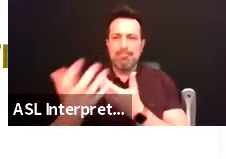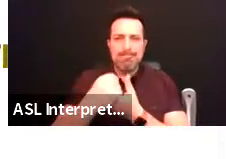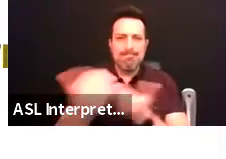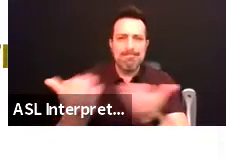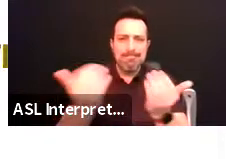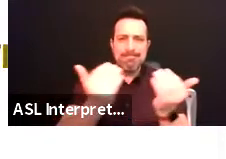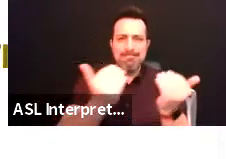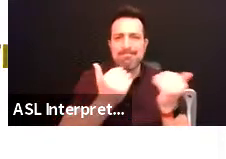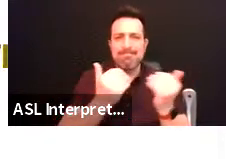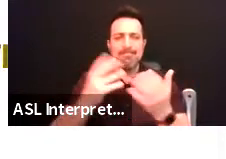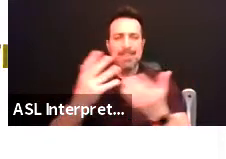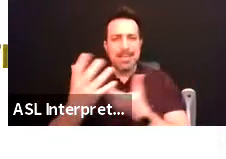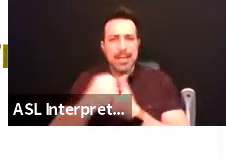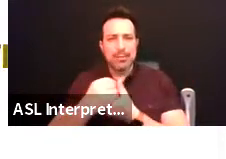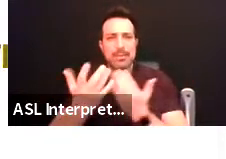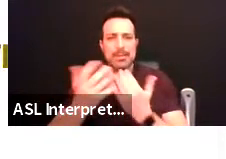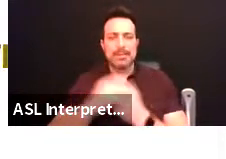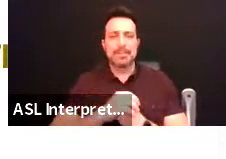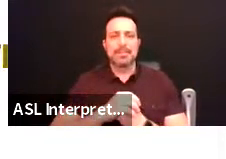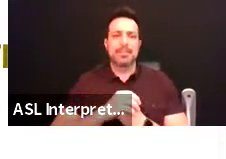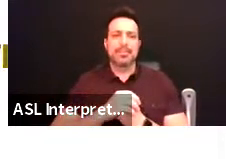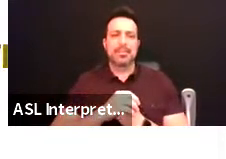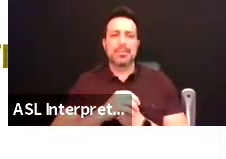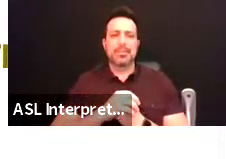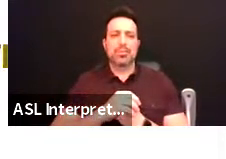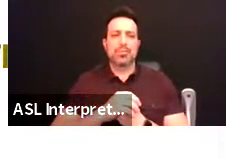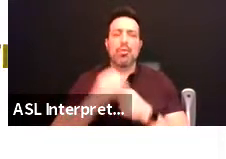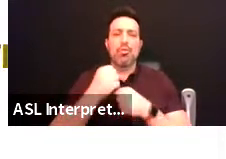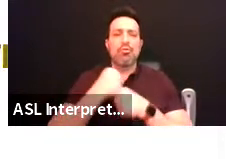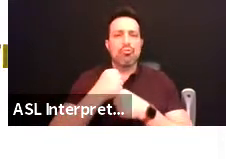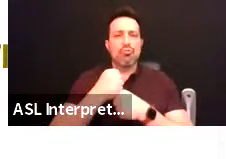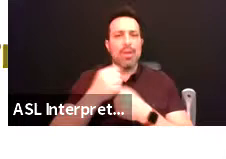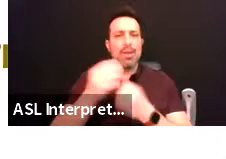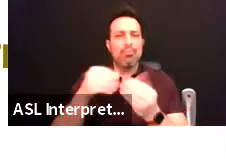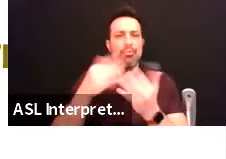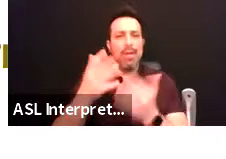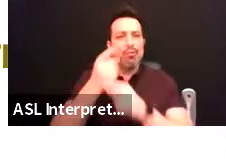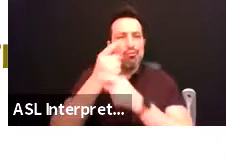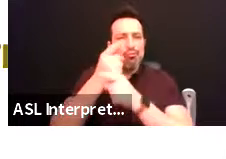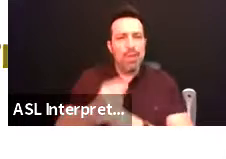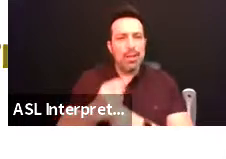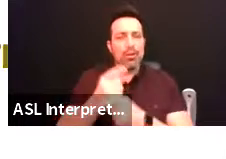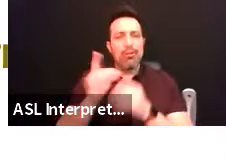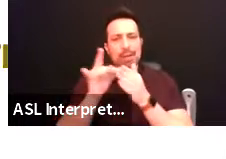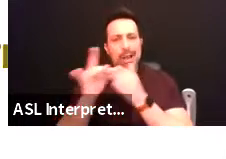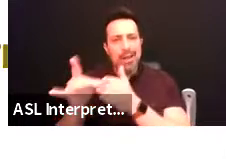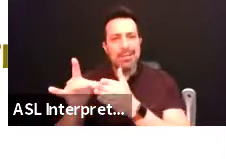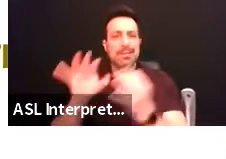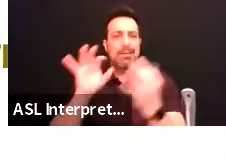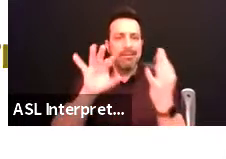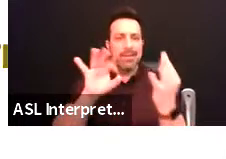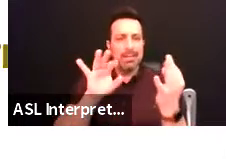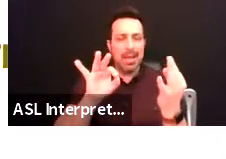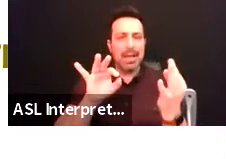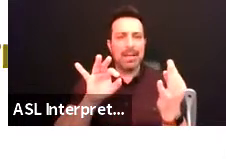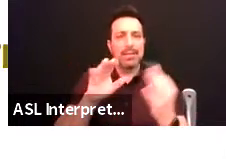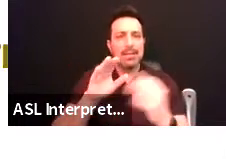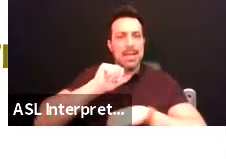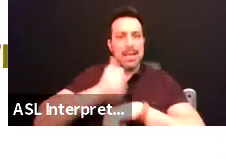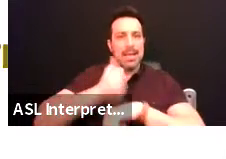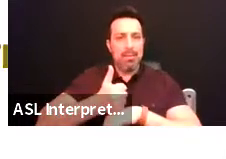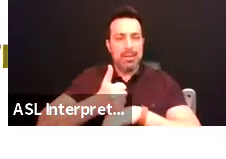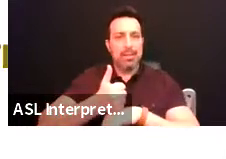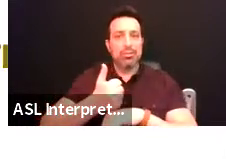groups. And then creating and providing regular guidance and feedback on the